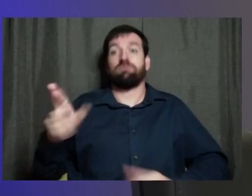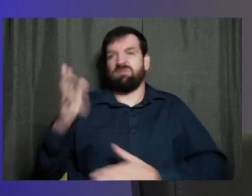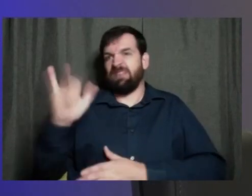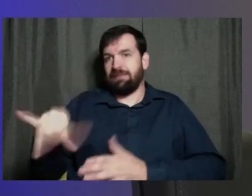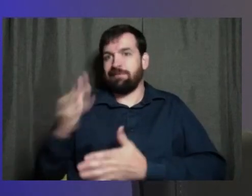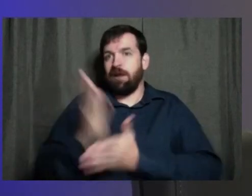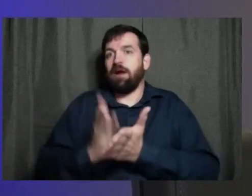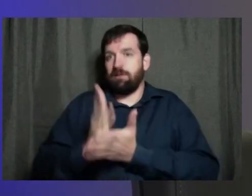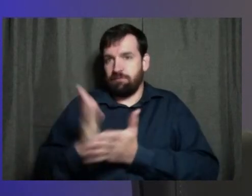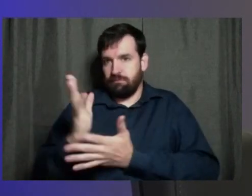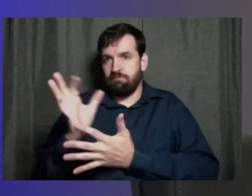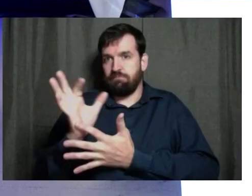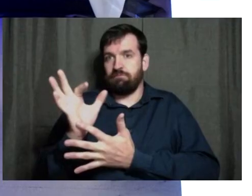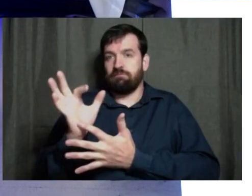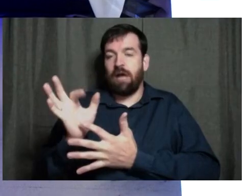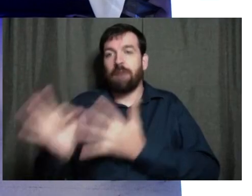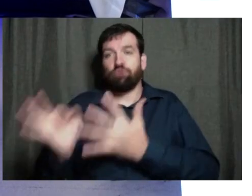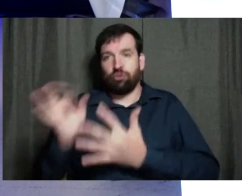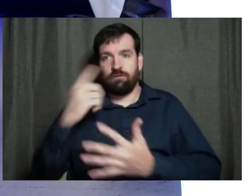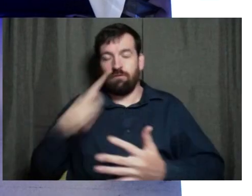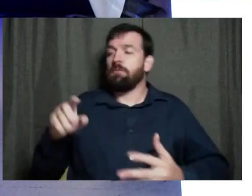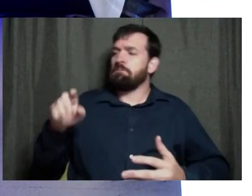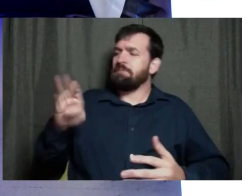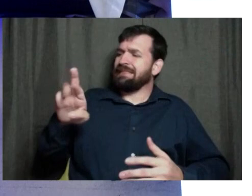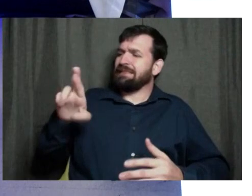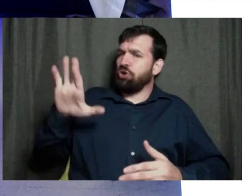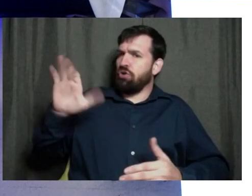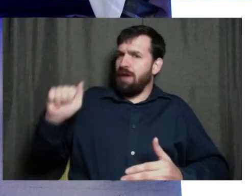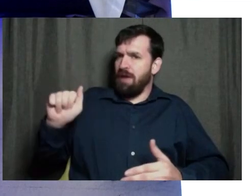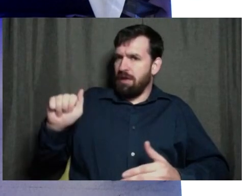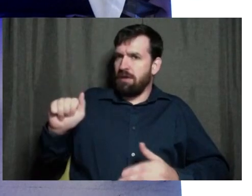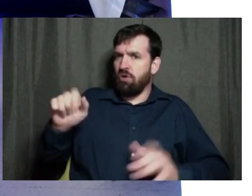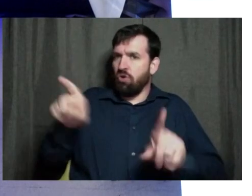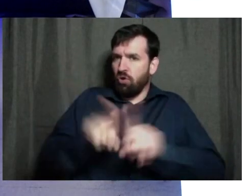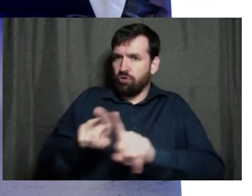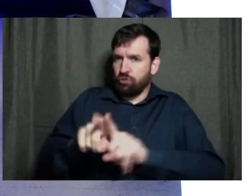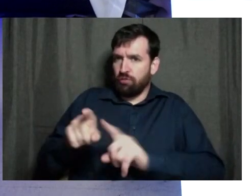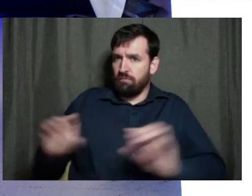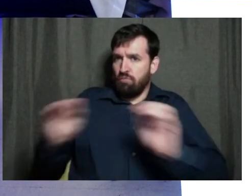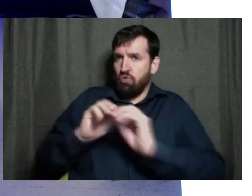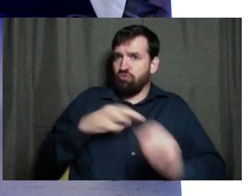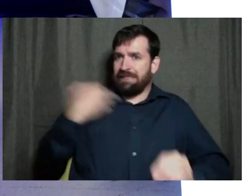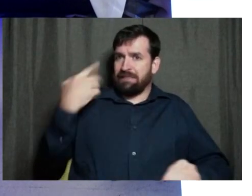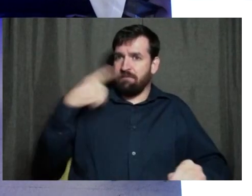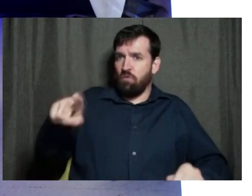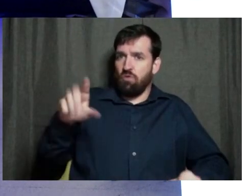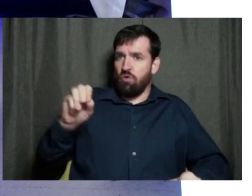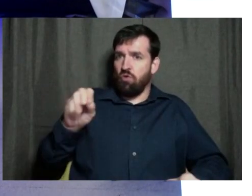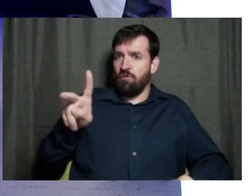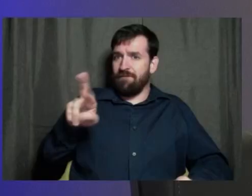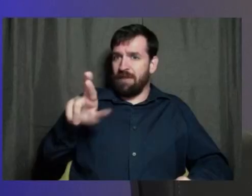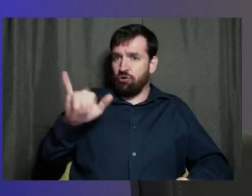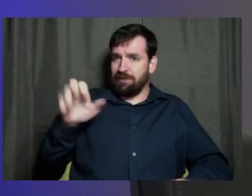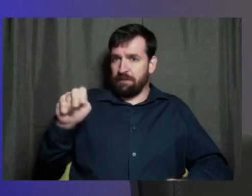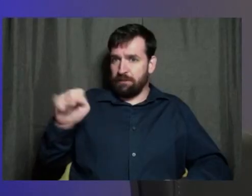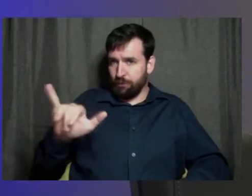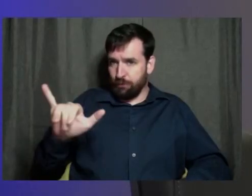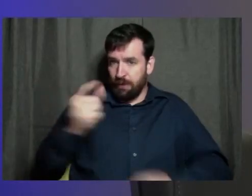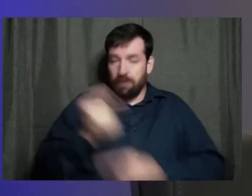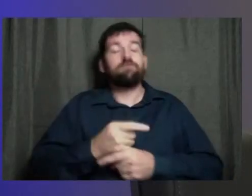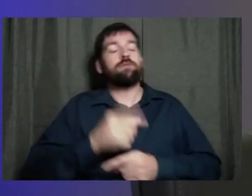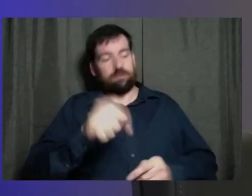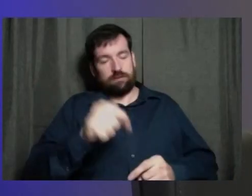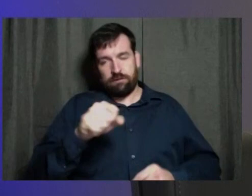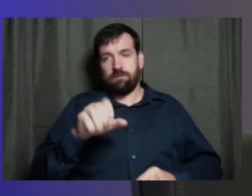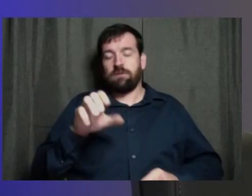And BCRA, that also higher your risk for ovarian cancer, correct? Right. The BRCA mutation increases the risk for breast ovarian